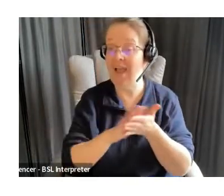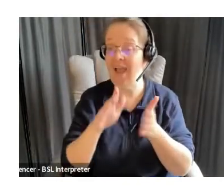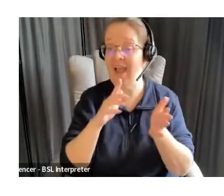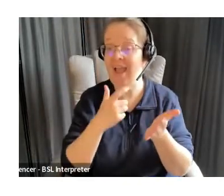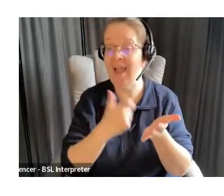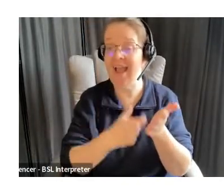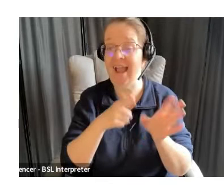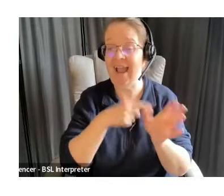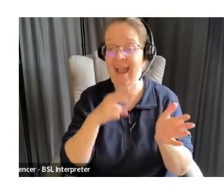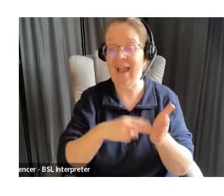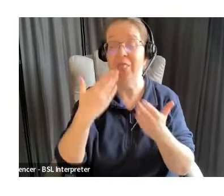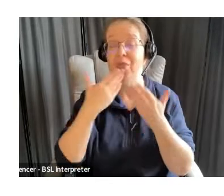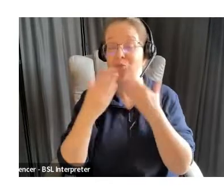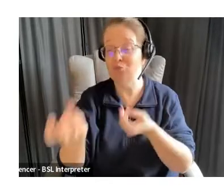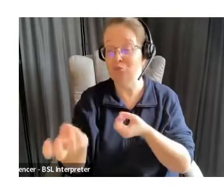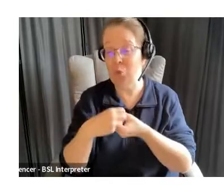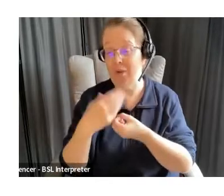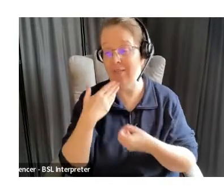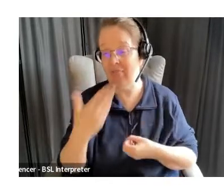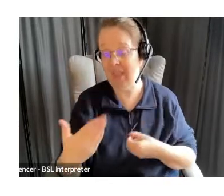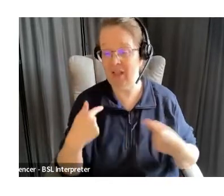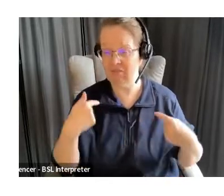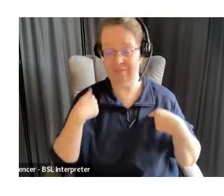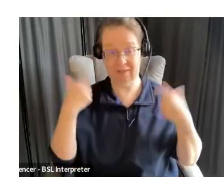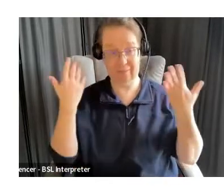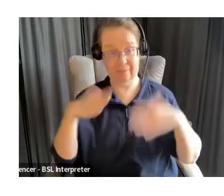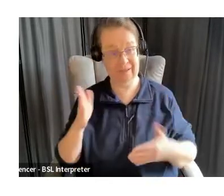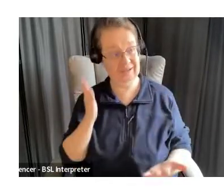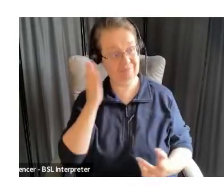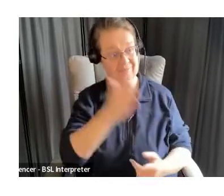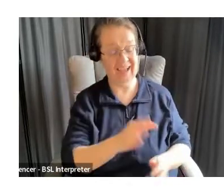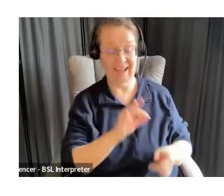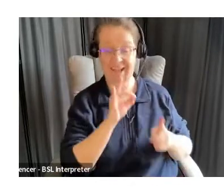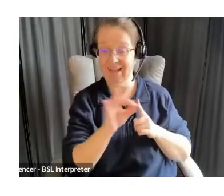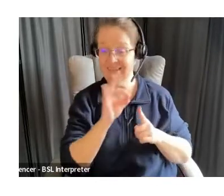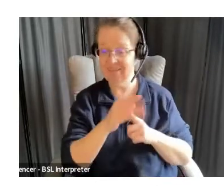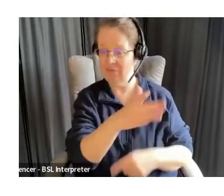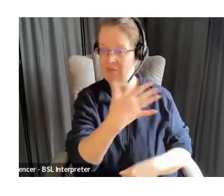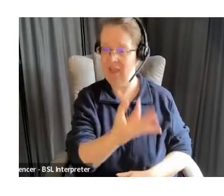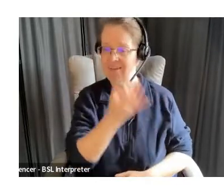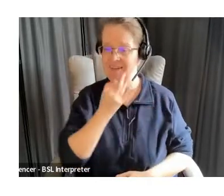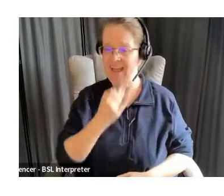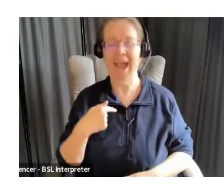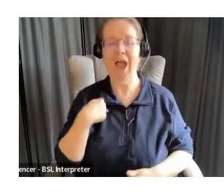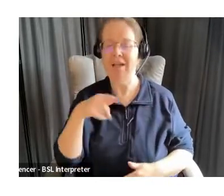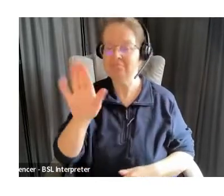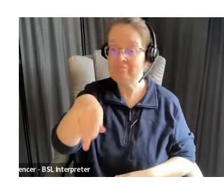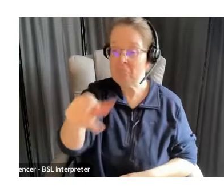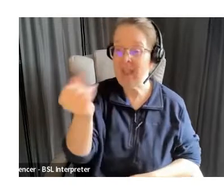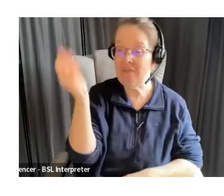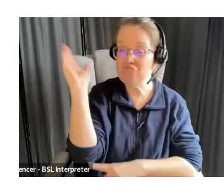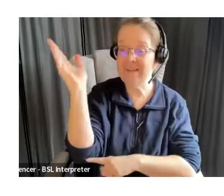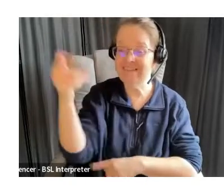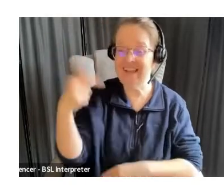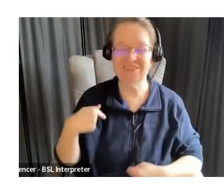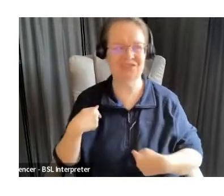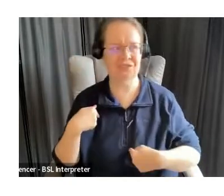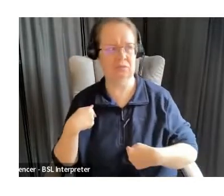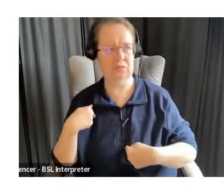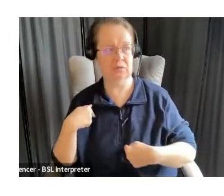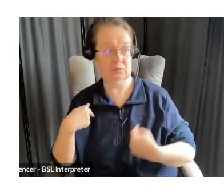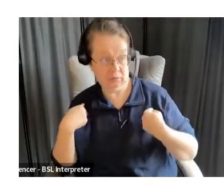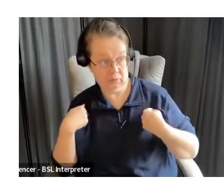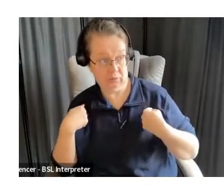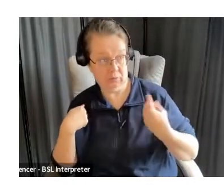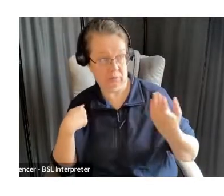you for joining us today. I once turned up for an interview and they asked if I had my presentation. They had not got in